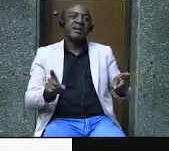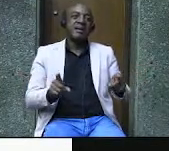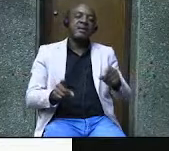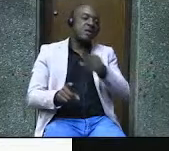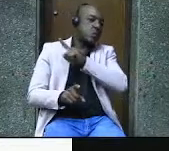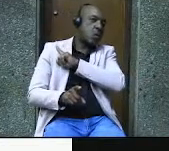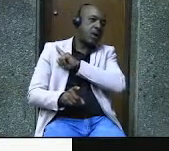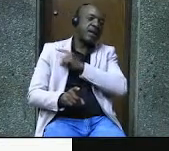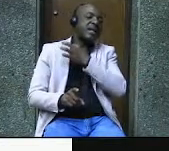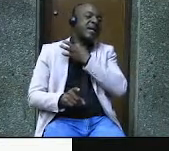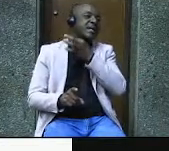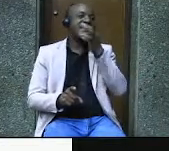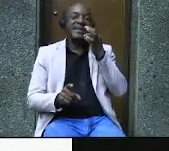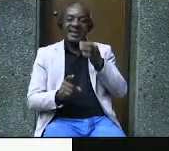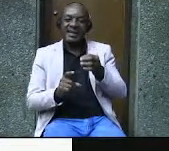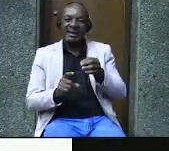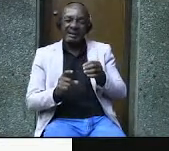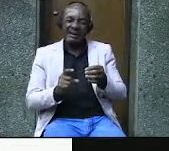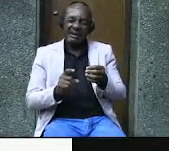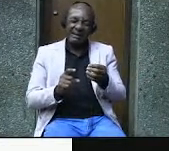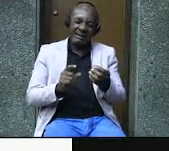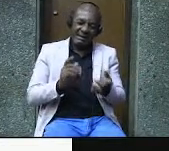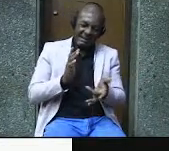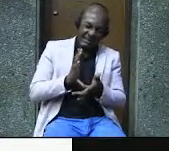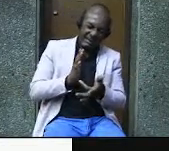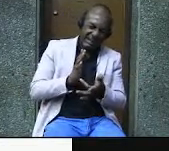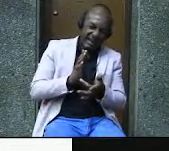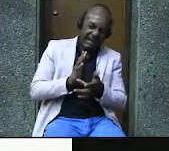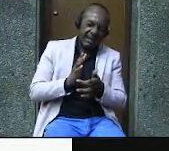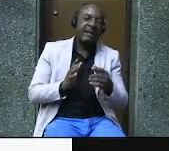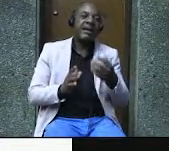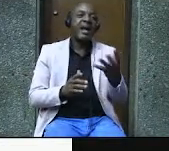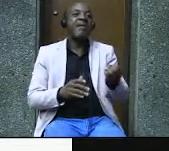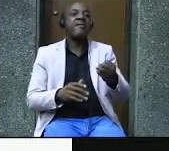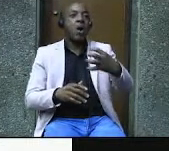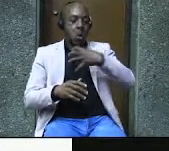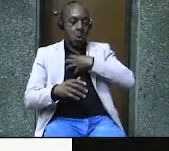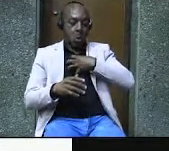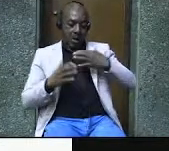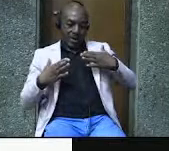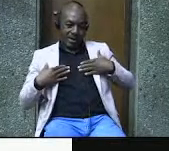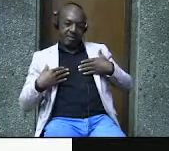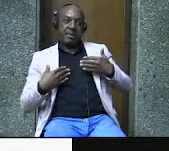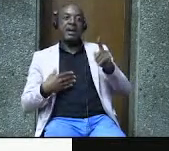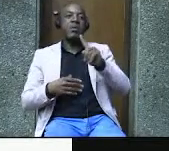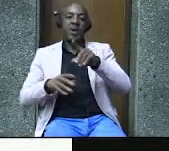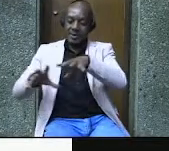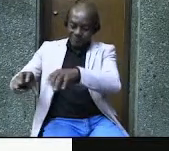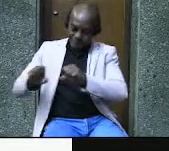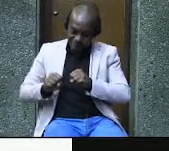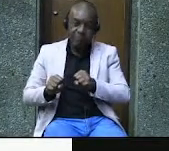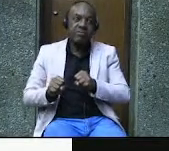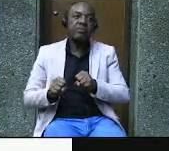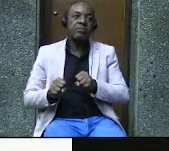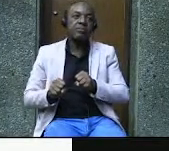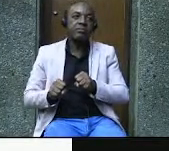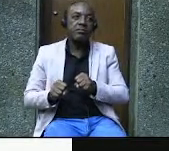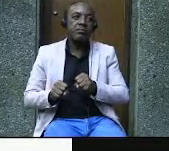nyana, because hona le ntho re reng ownership le possession.